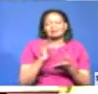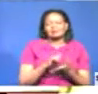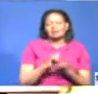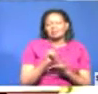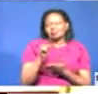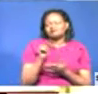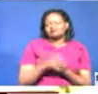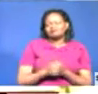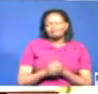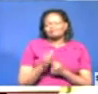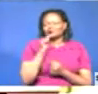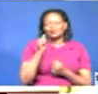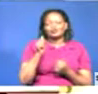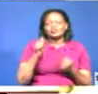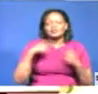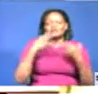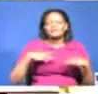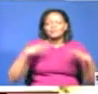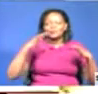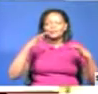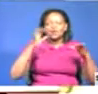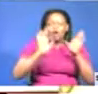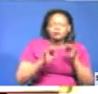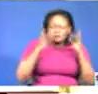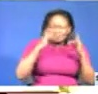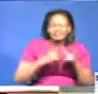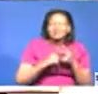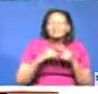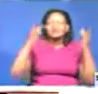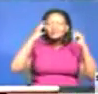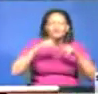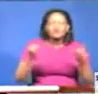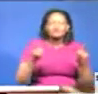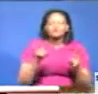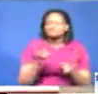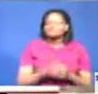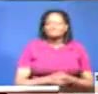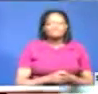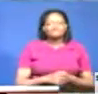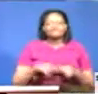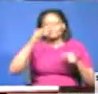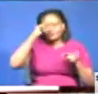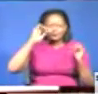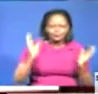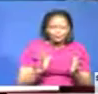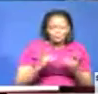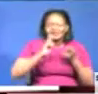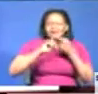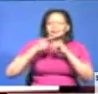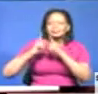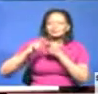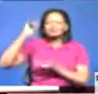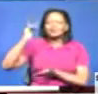not given an option to decide, and we are being told this has been decided for you. Serikali imehimizwa itafakari mpango wa kupunguza bei ya